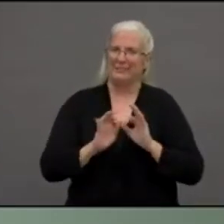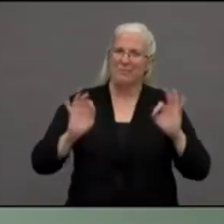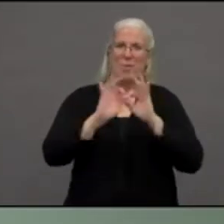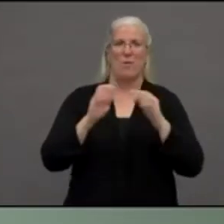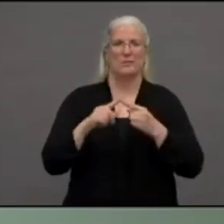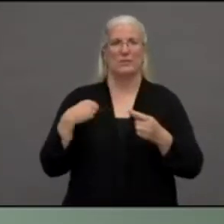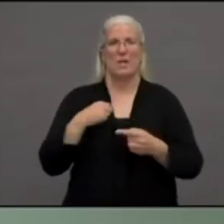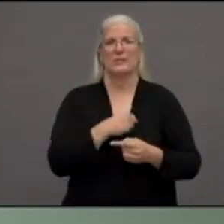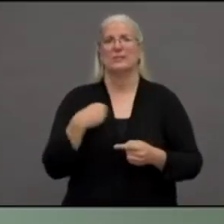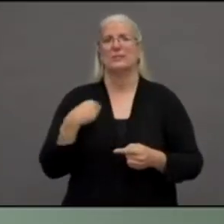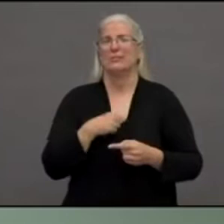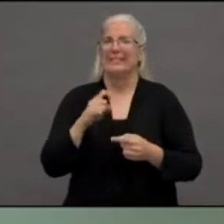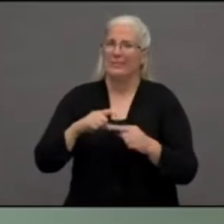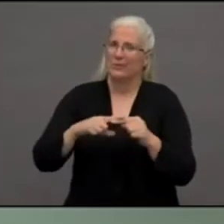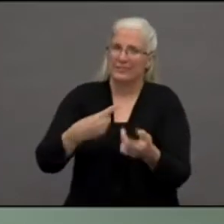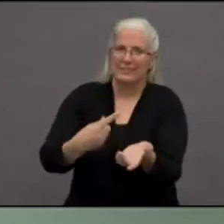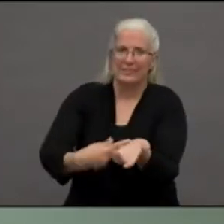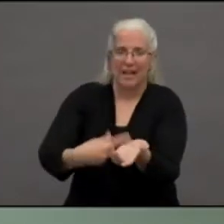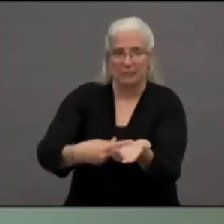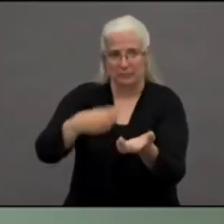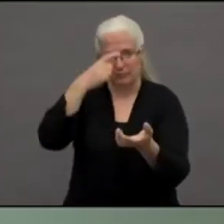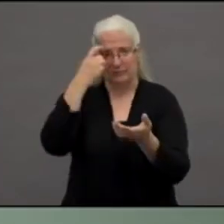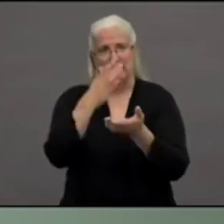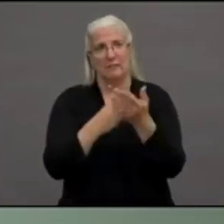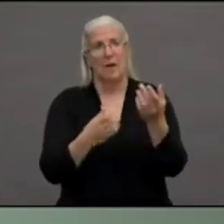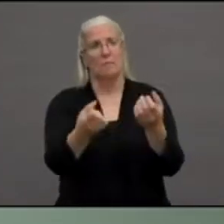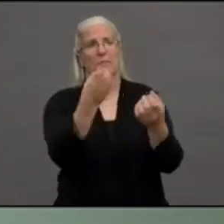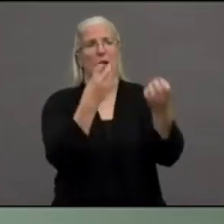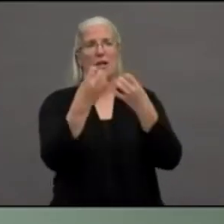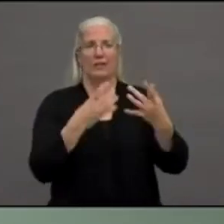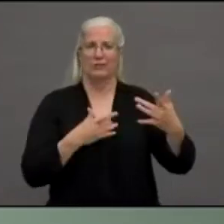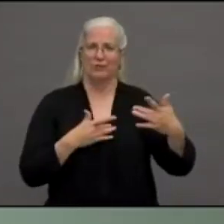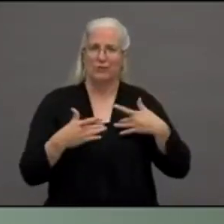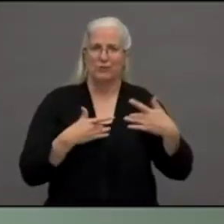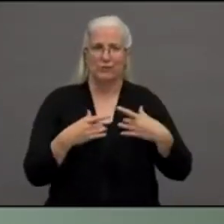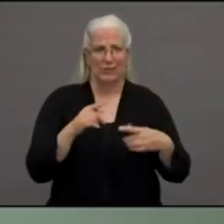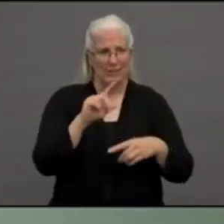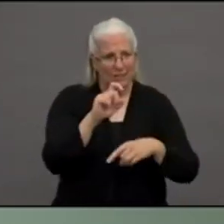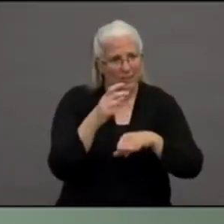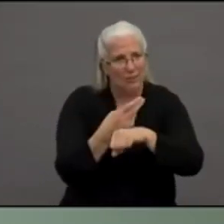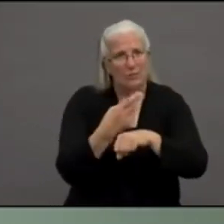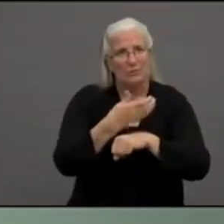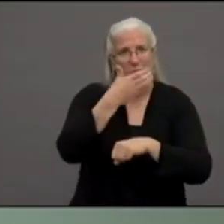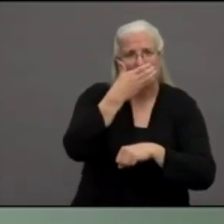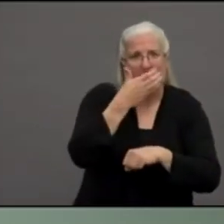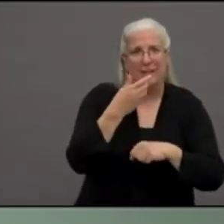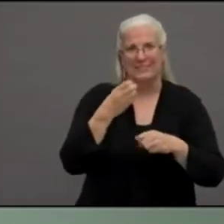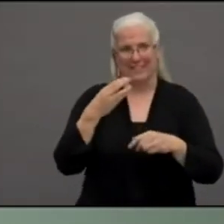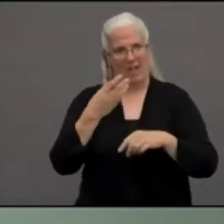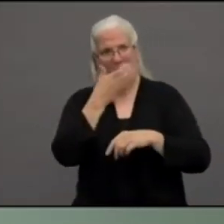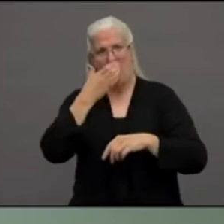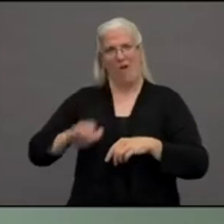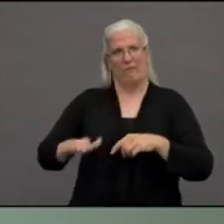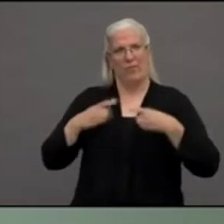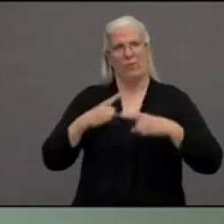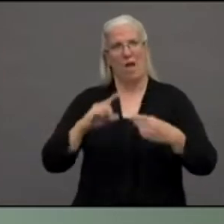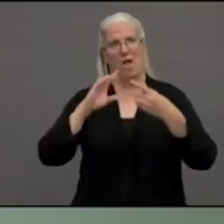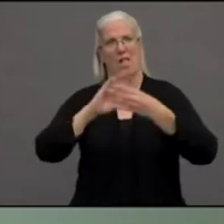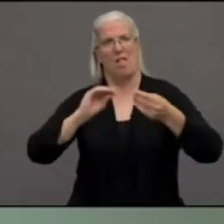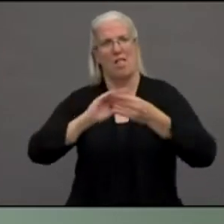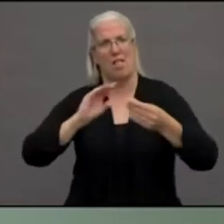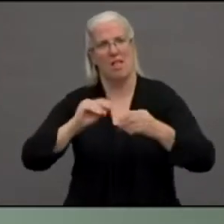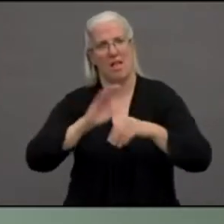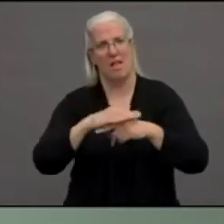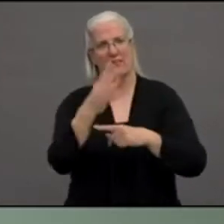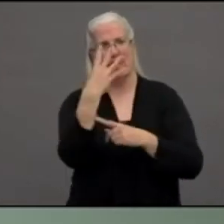have expressed concerns about us having the face mask off while we're in the studio or if we are actually 6 feet apart.